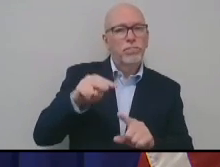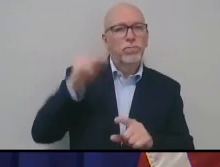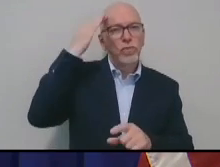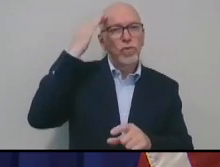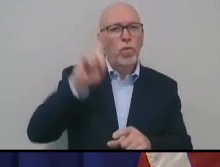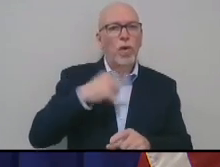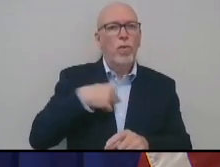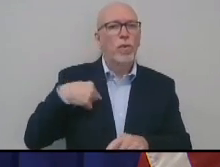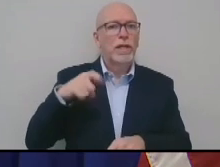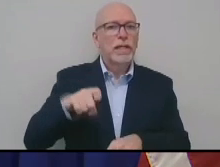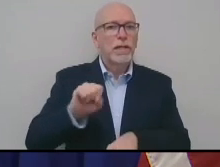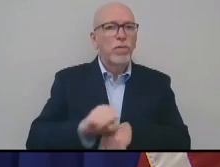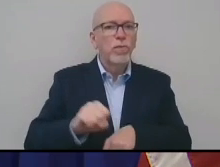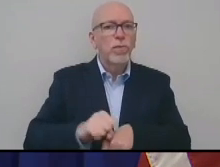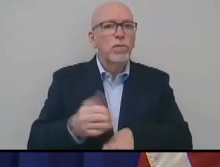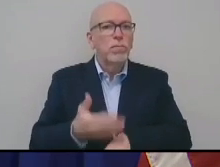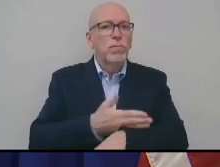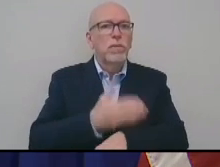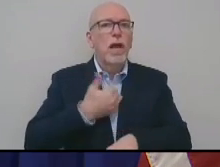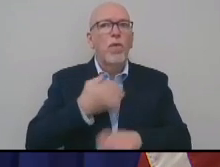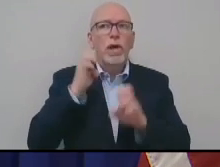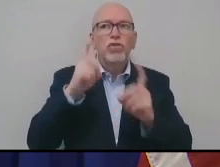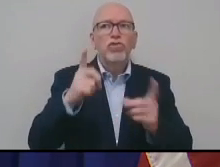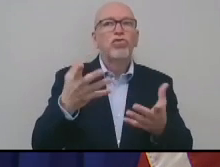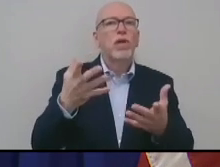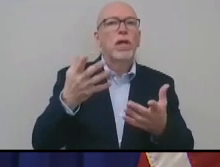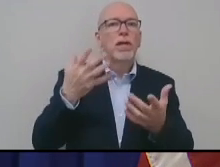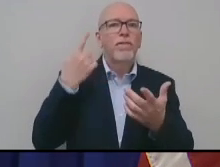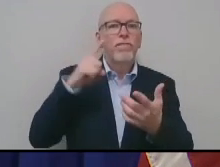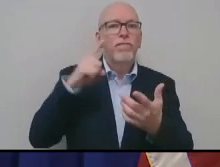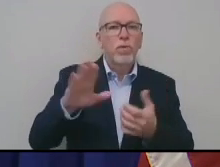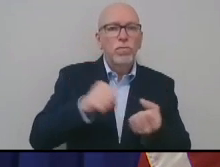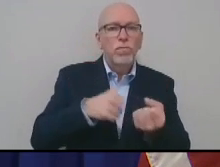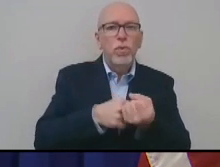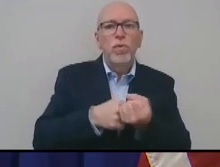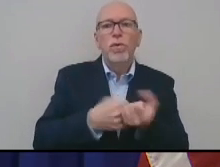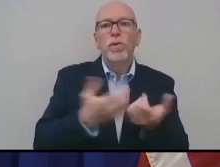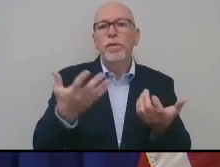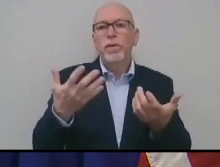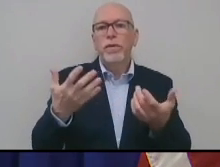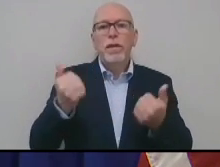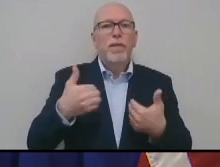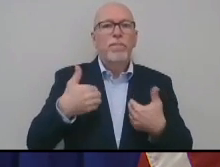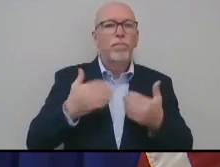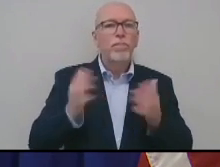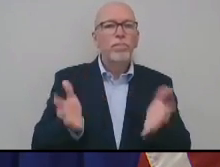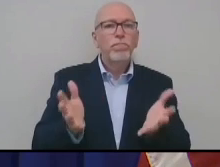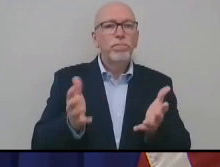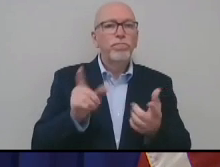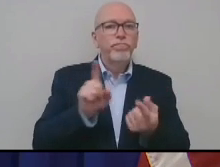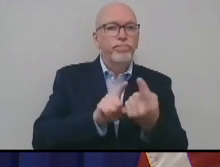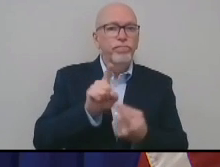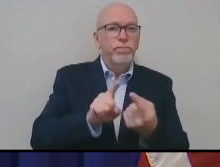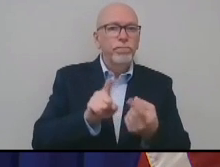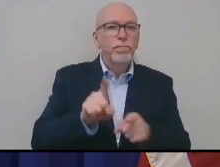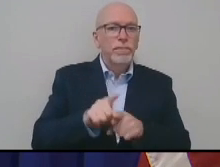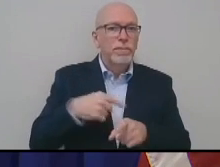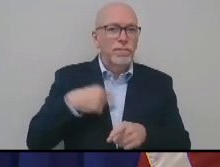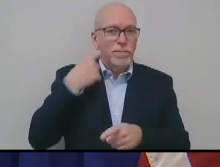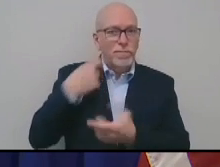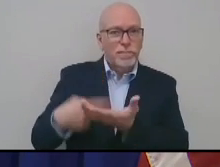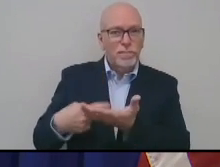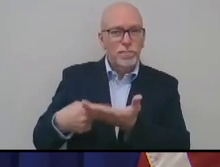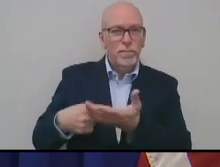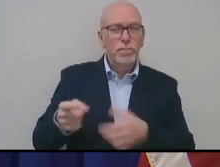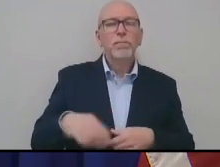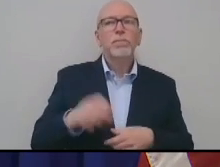to focus further education, further support, go and have conversations one-on-one, as I was just discussing, so that